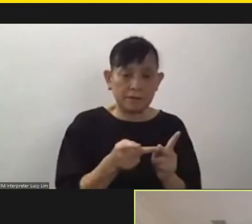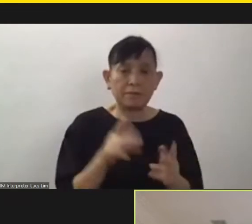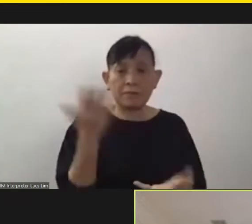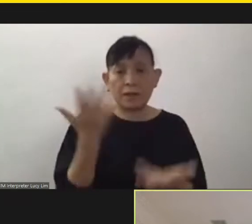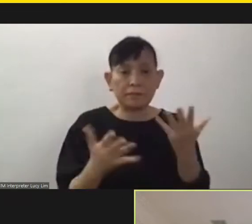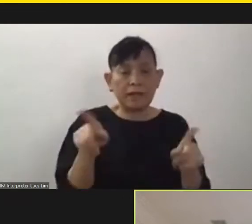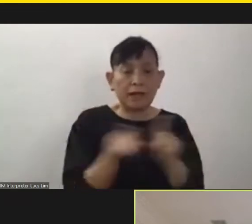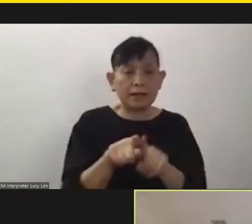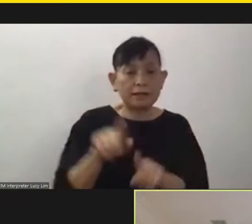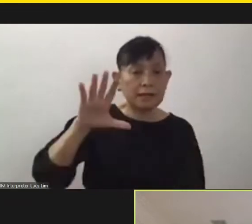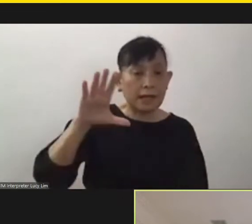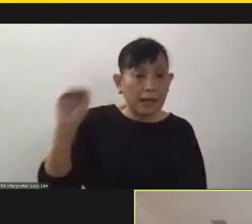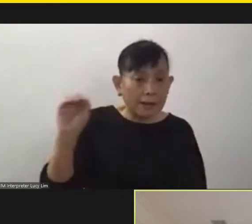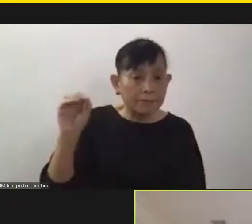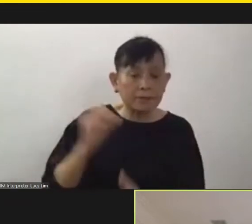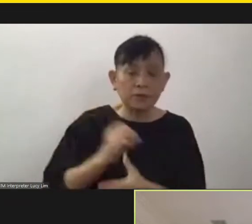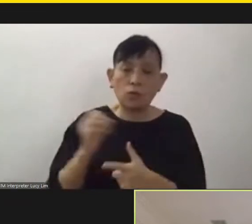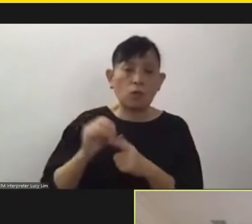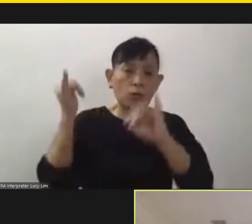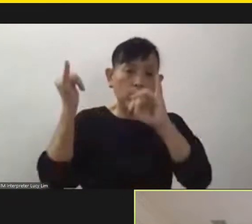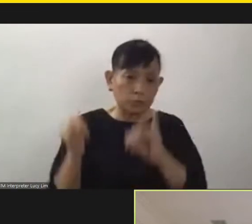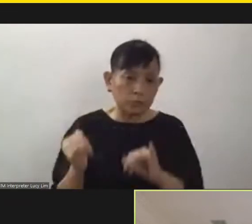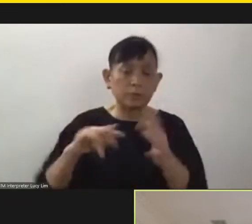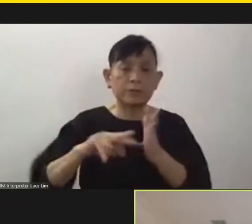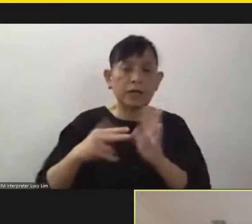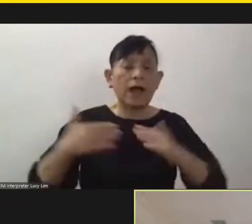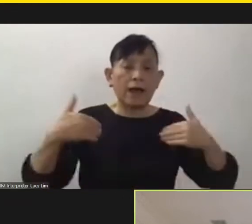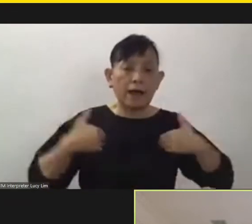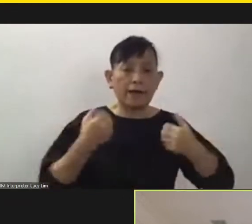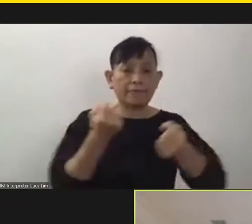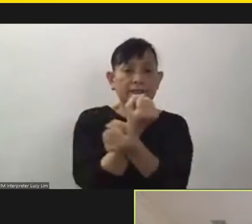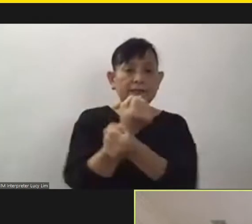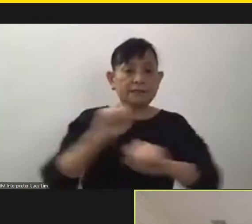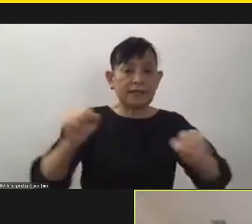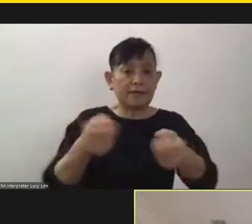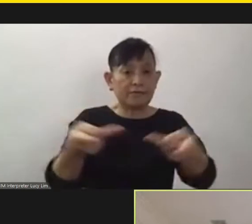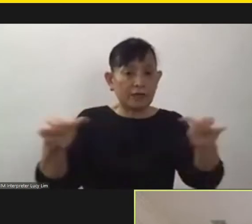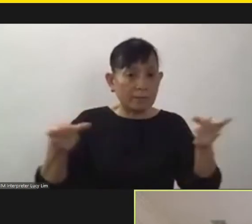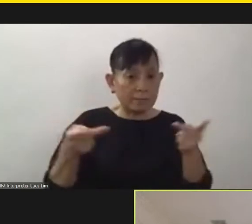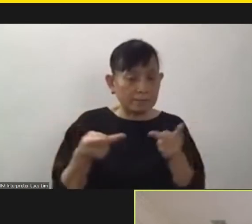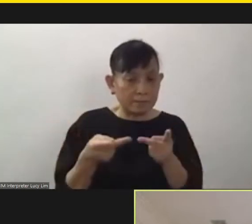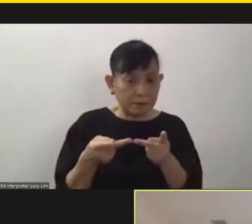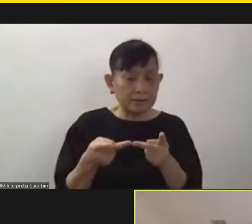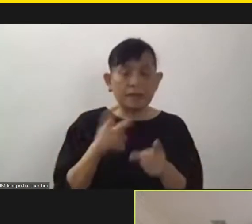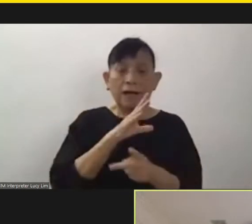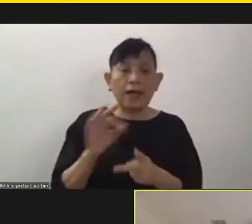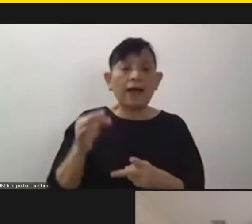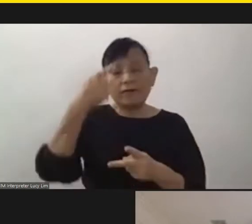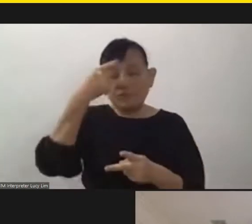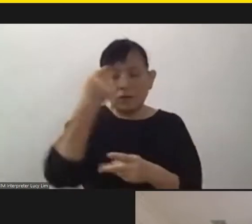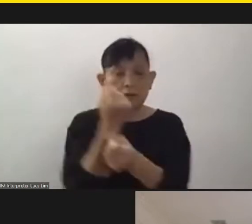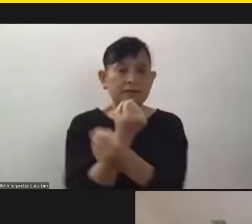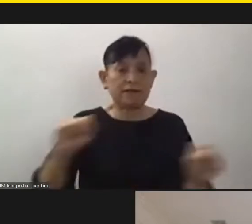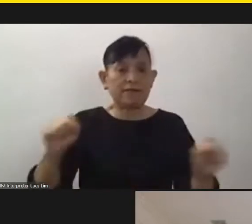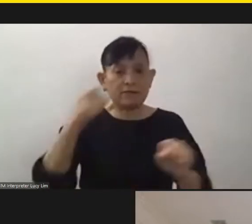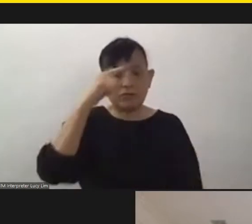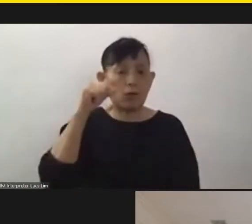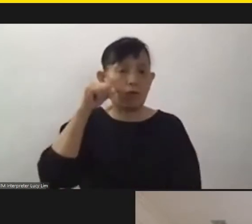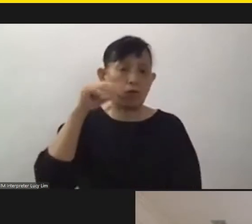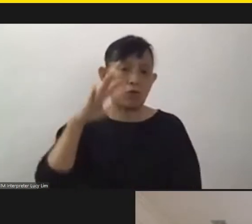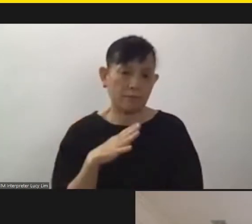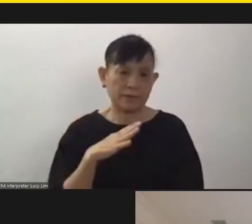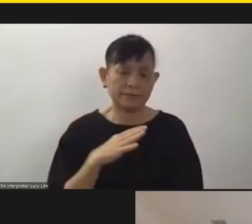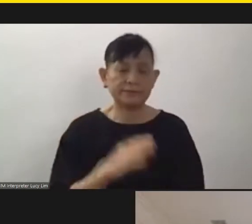to ensure that safe space exists and to ensure safety towards women? I think as